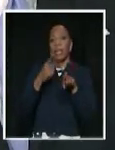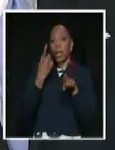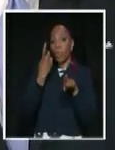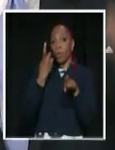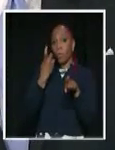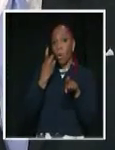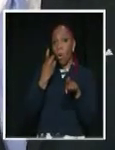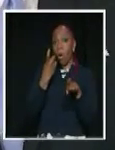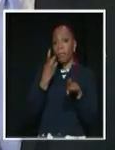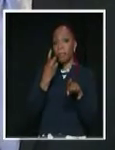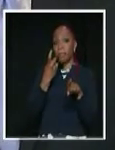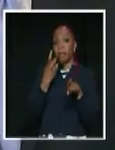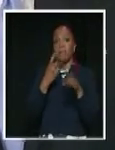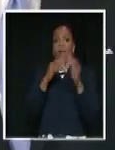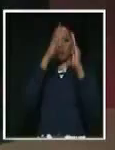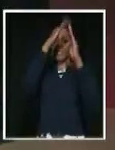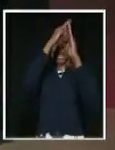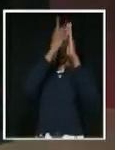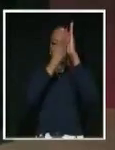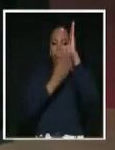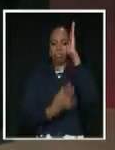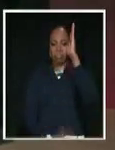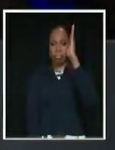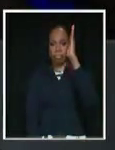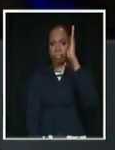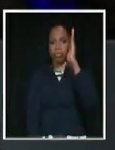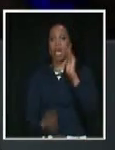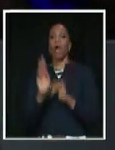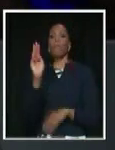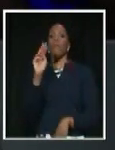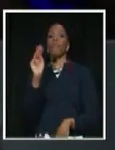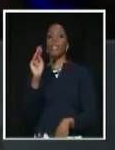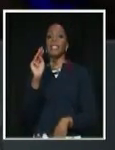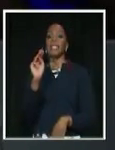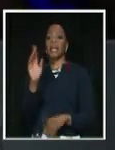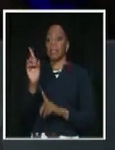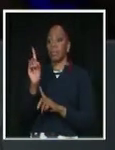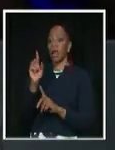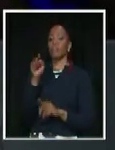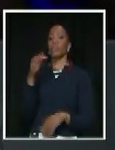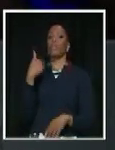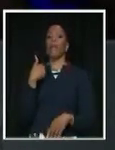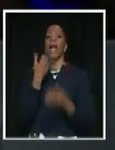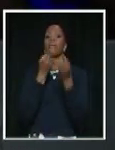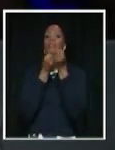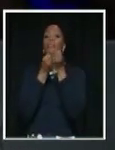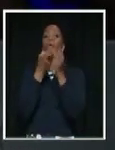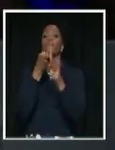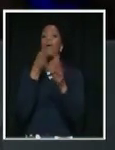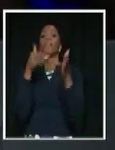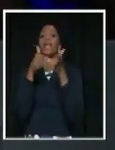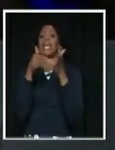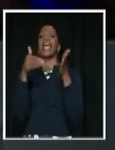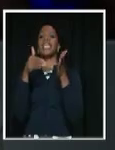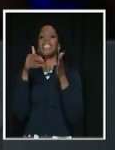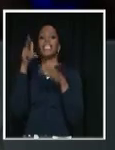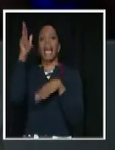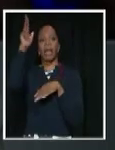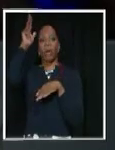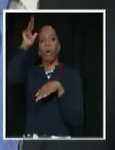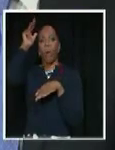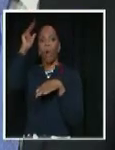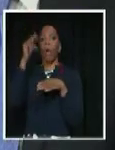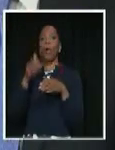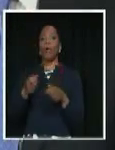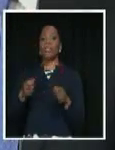at the top, all the way down. Okay, next question, gentlemen. Mr. de Blasio, you got a lot of support from the anti-horse carriage lobby. You called